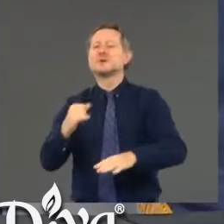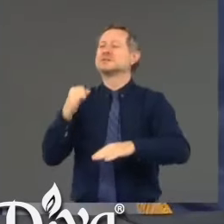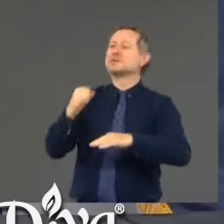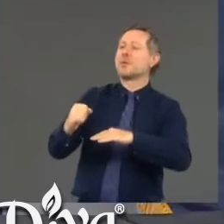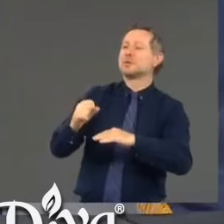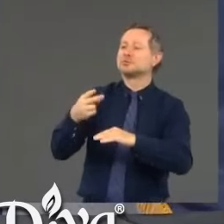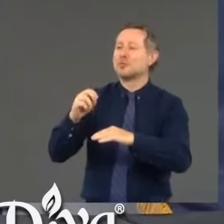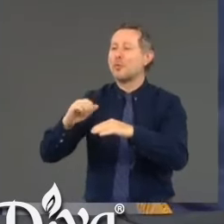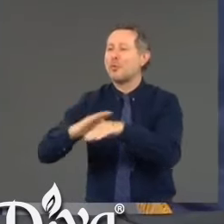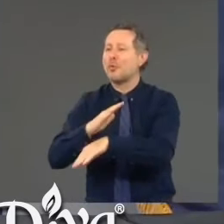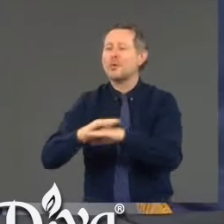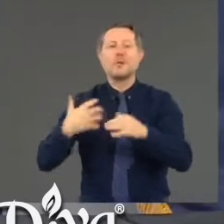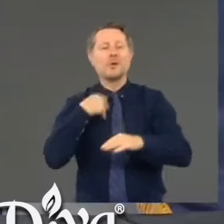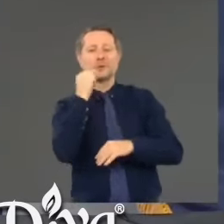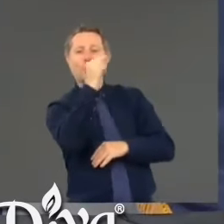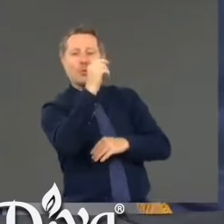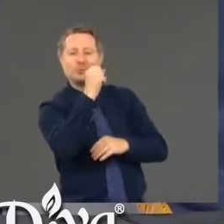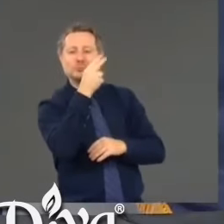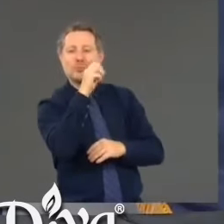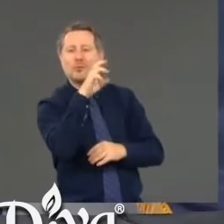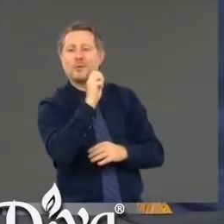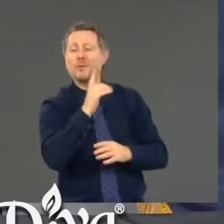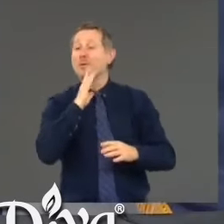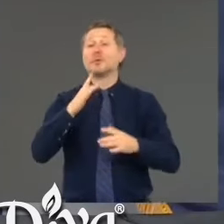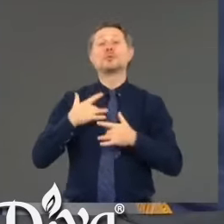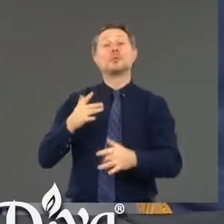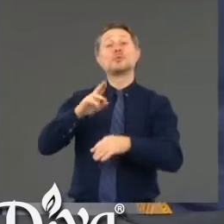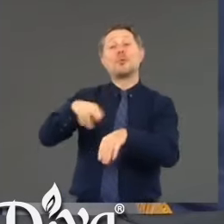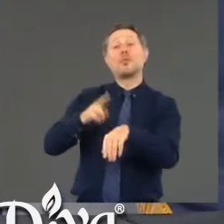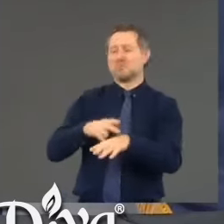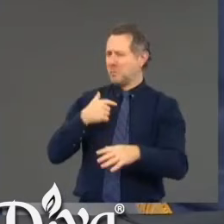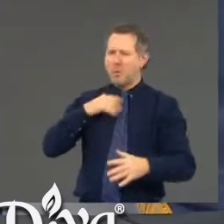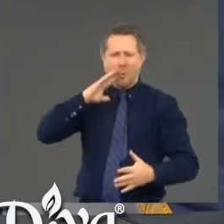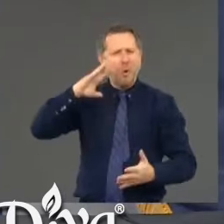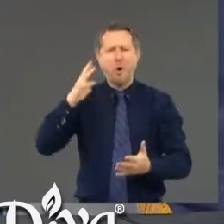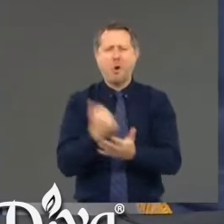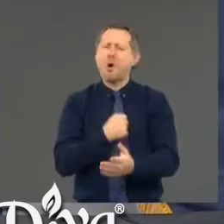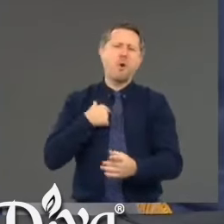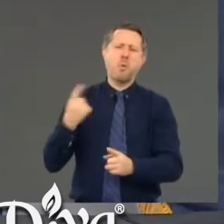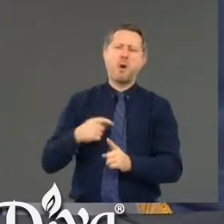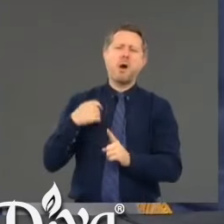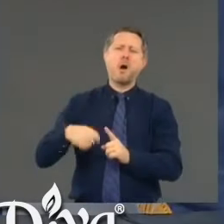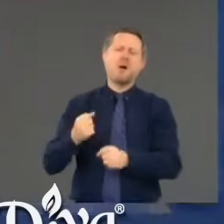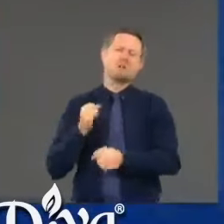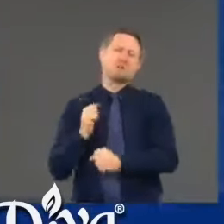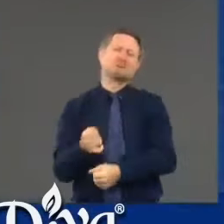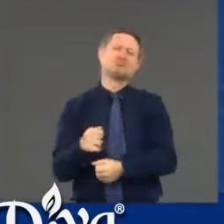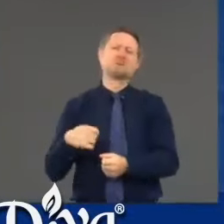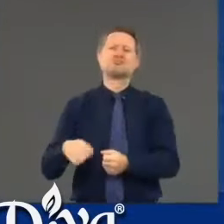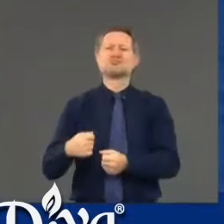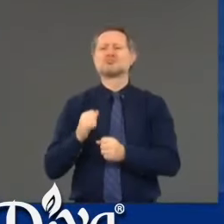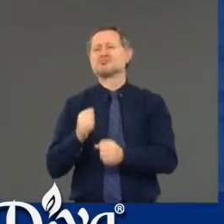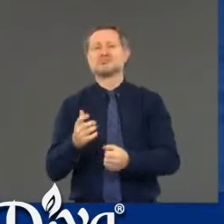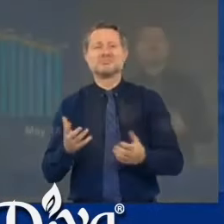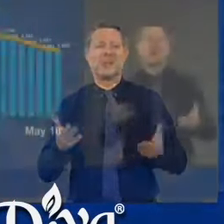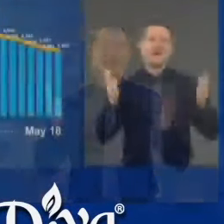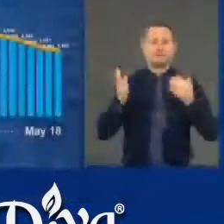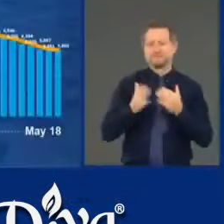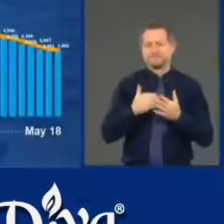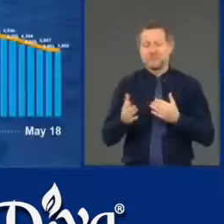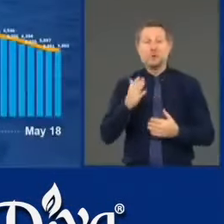by now. A little break, a little piece of sanity. But the news is good. Total